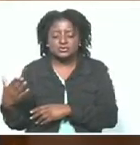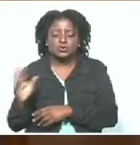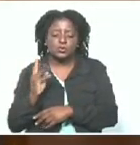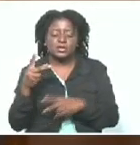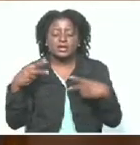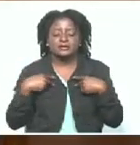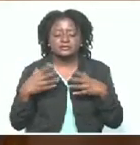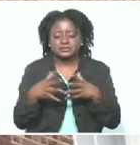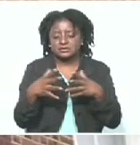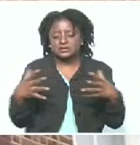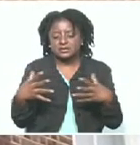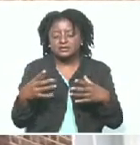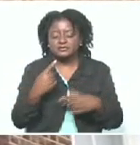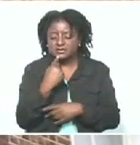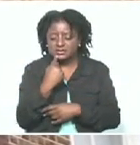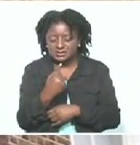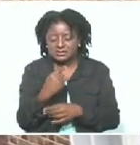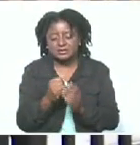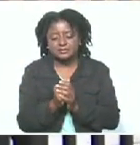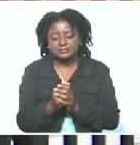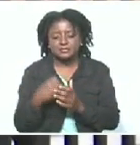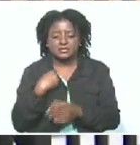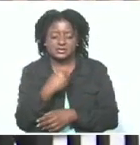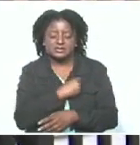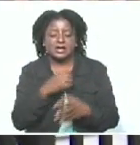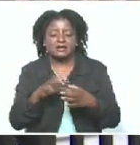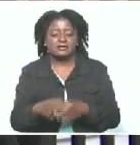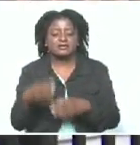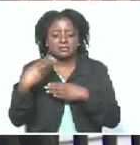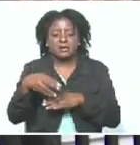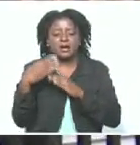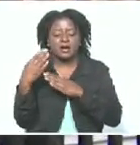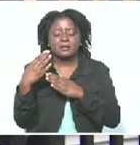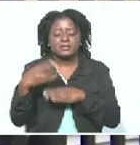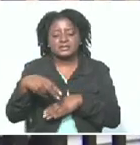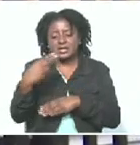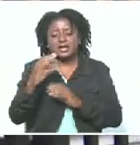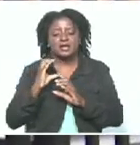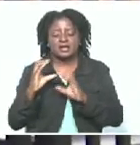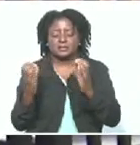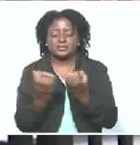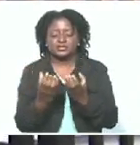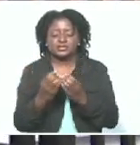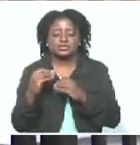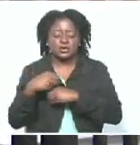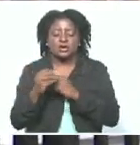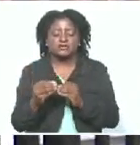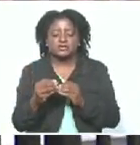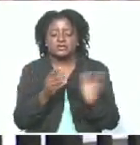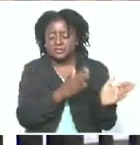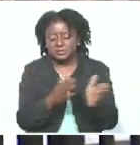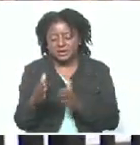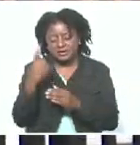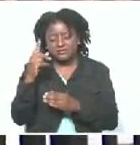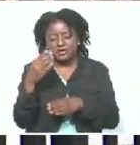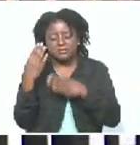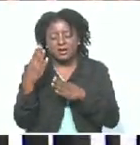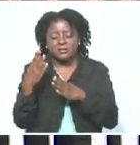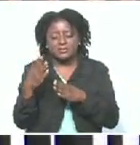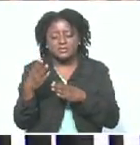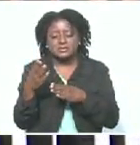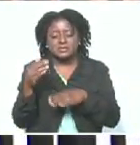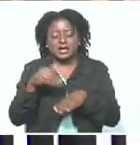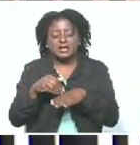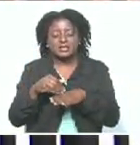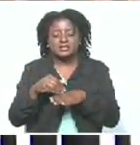a significant say. The staff of the Bahamas High Commission Office in London has been preparing for the Bahamas' attendance at the 2018